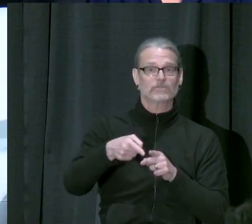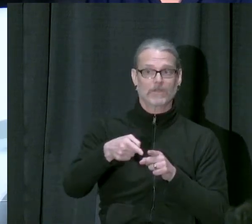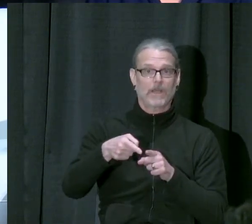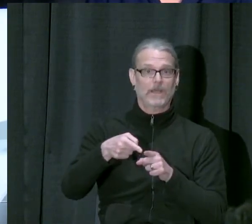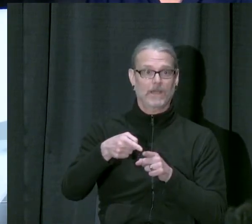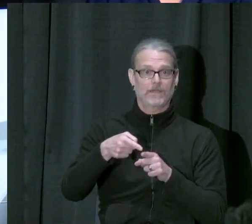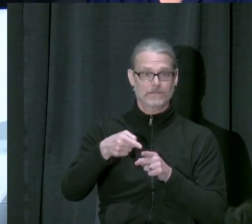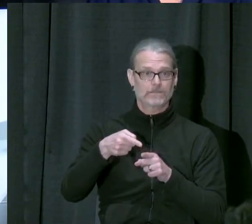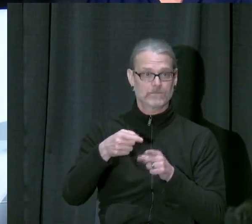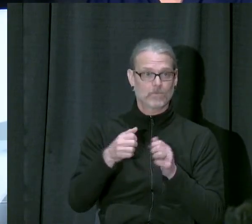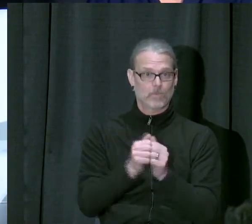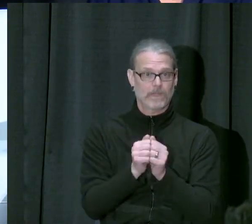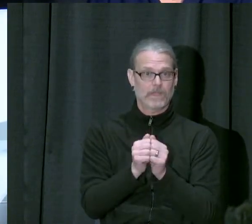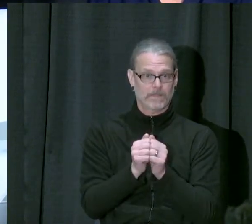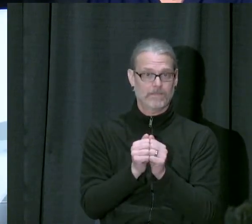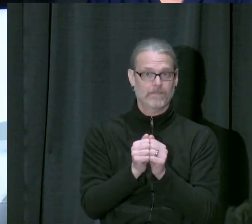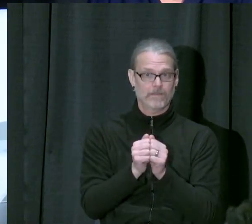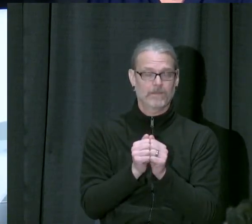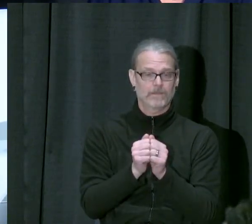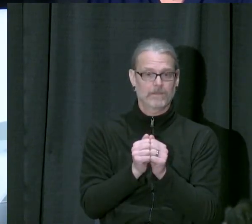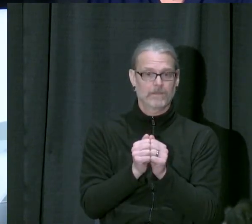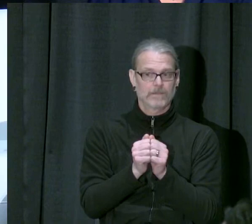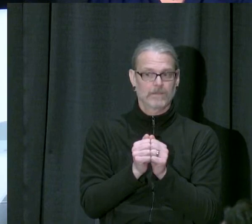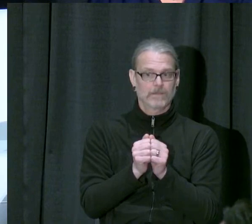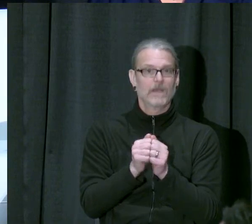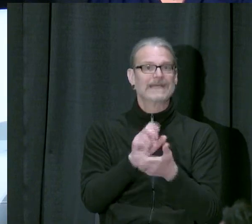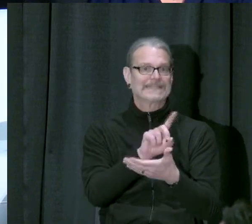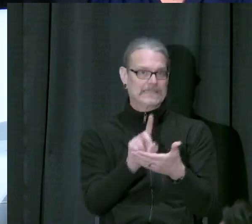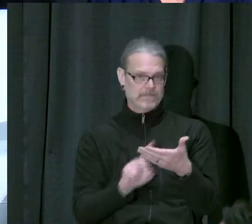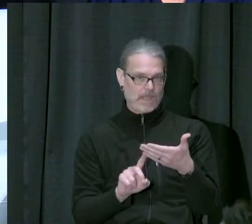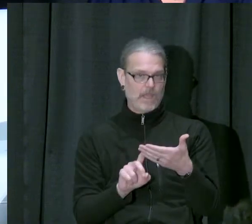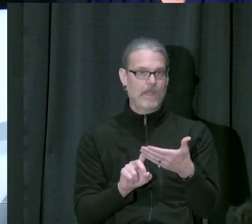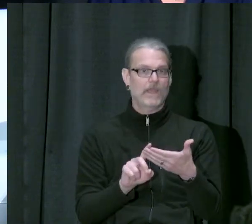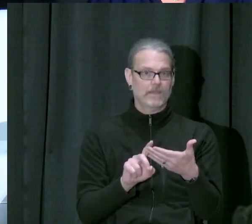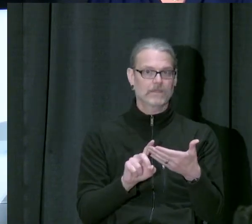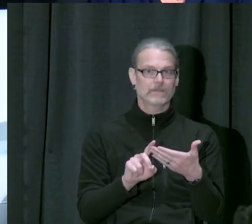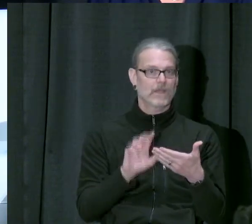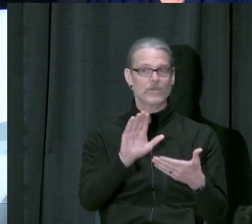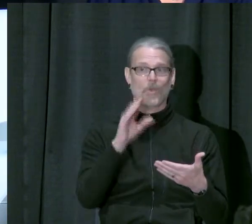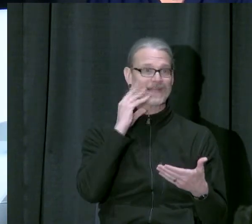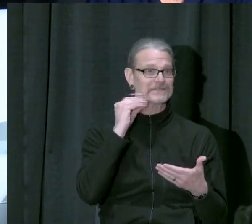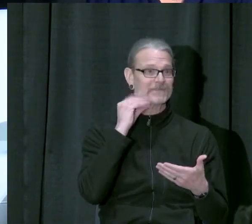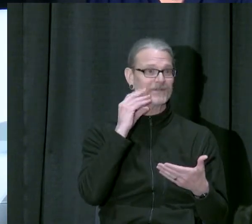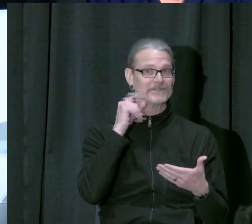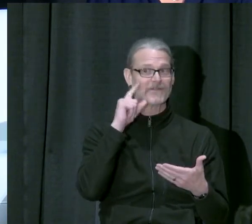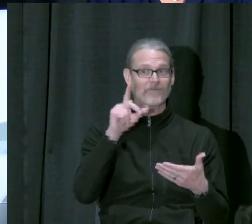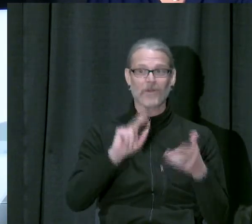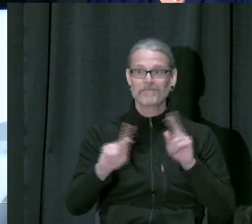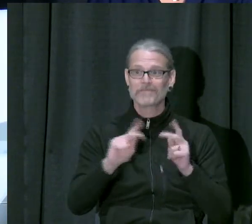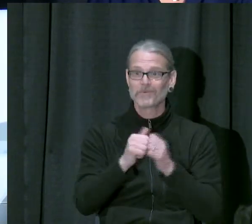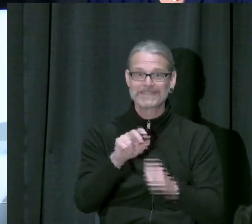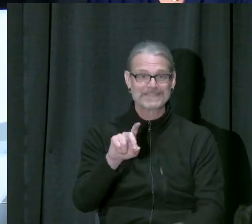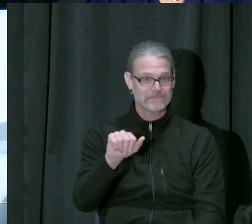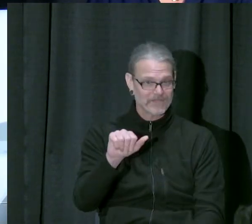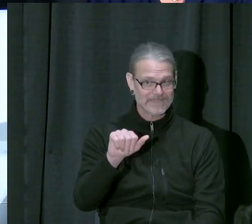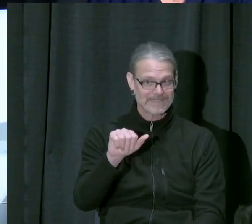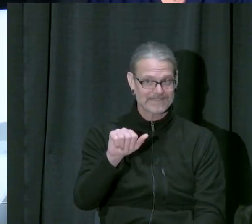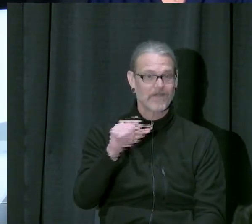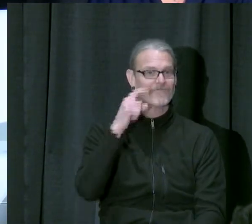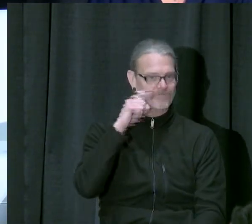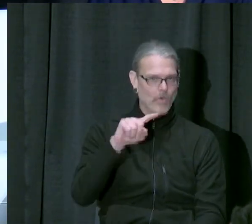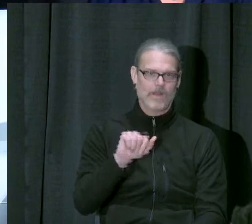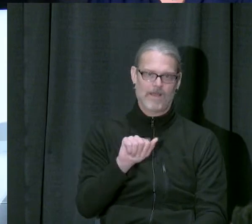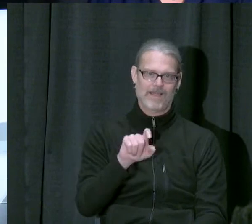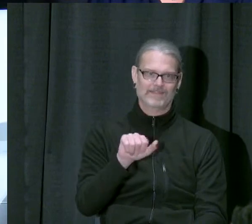another in designing delightful experiences for our customers with disabilities around